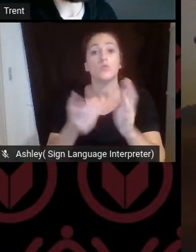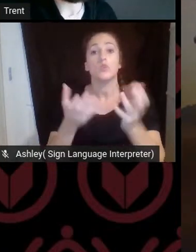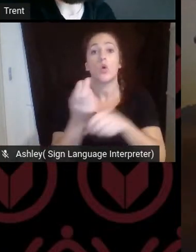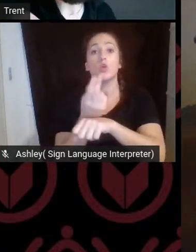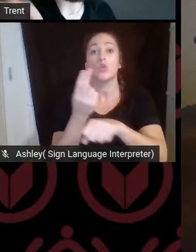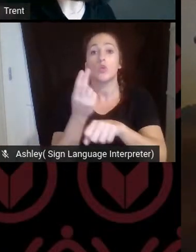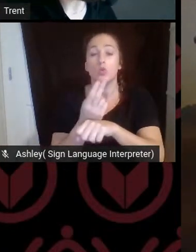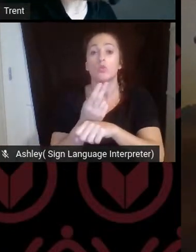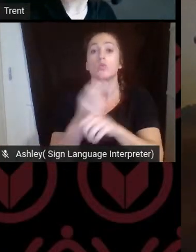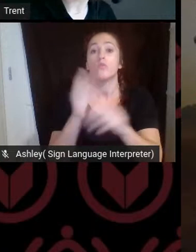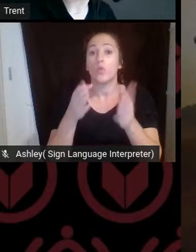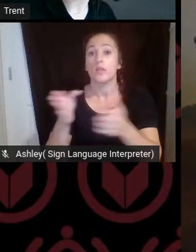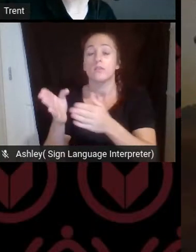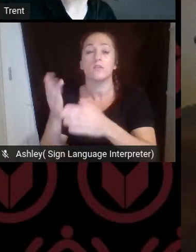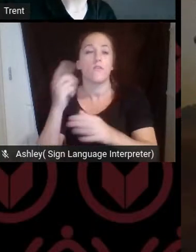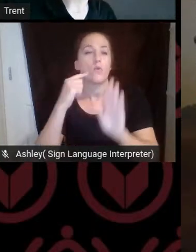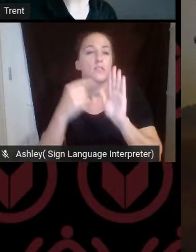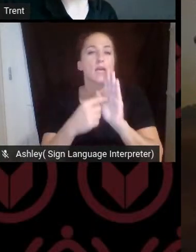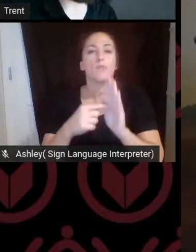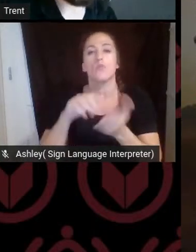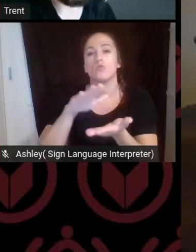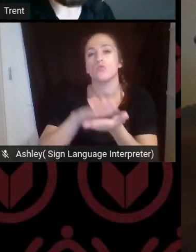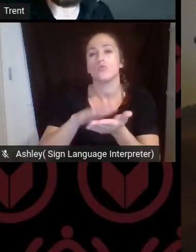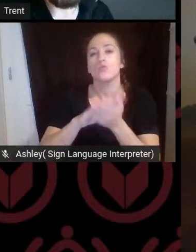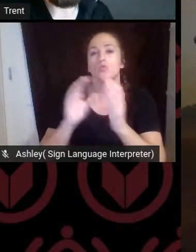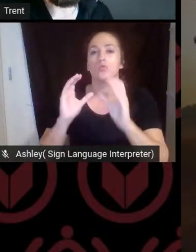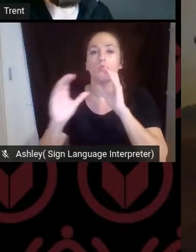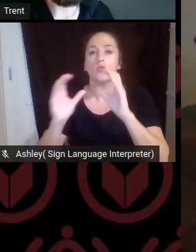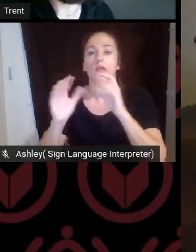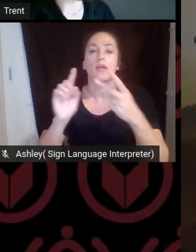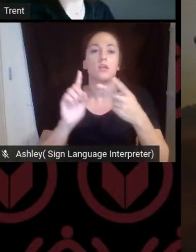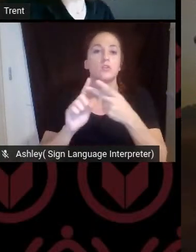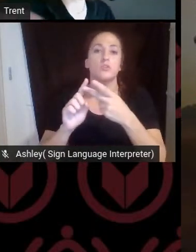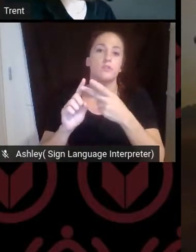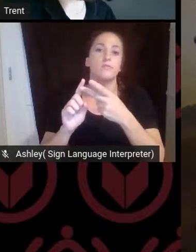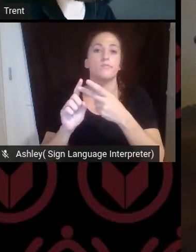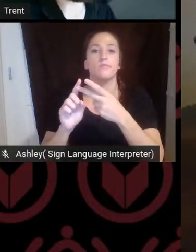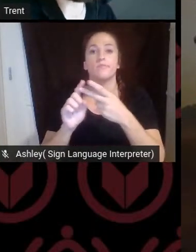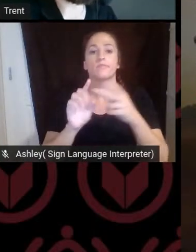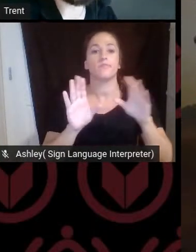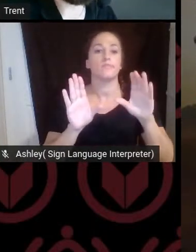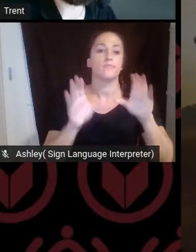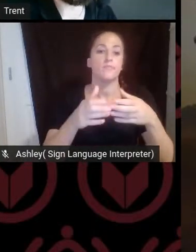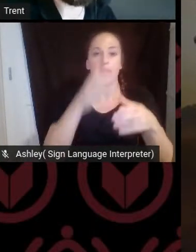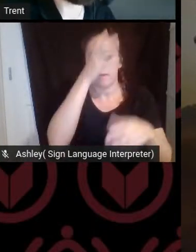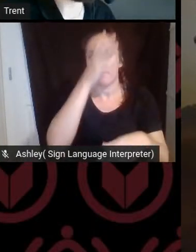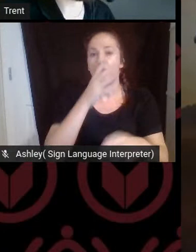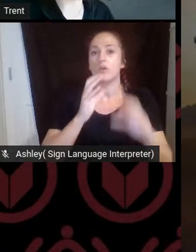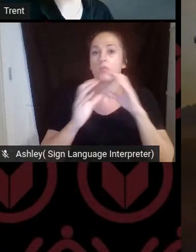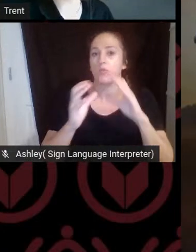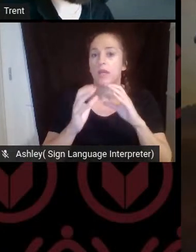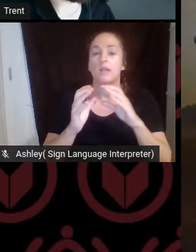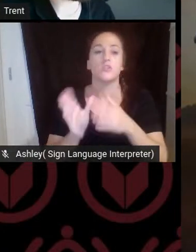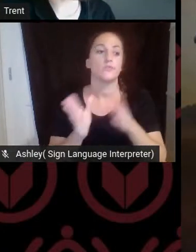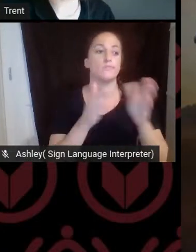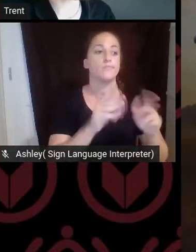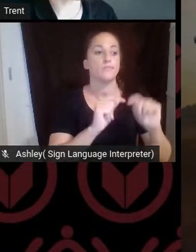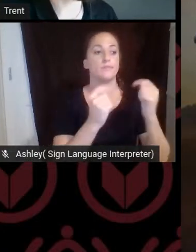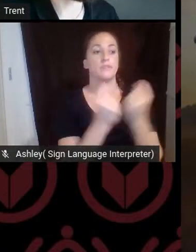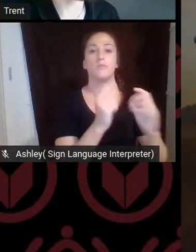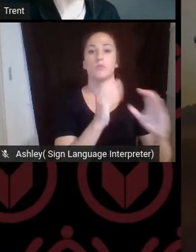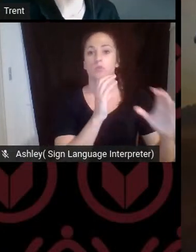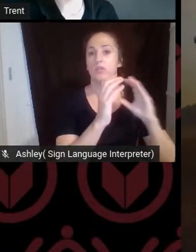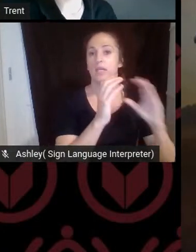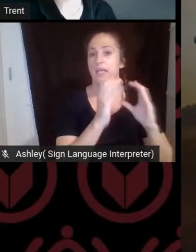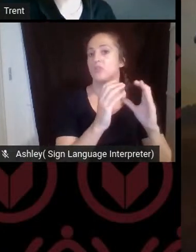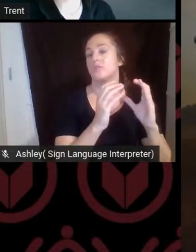say, you've got school communication, you've got parent communication, you've got team communication, with your colleagues and stuff